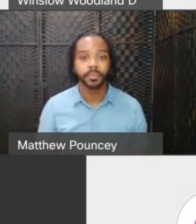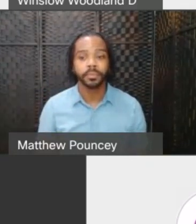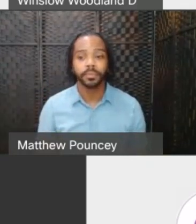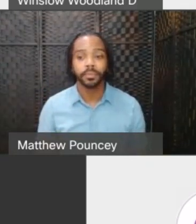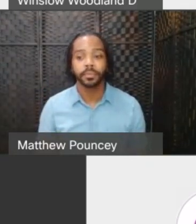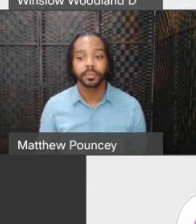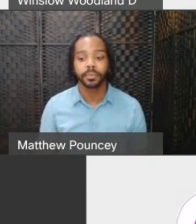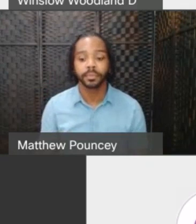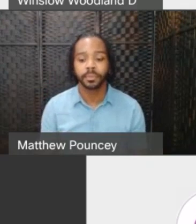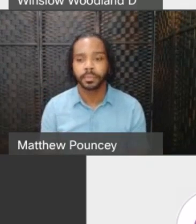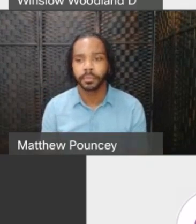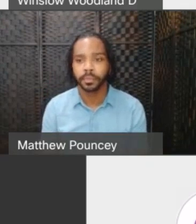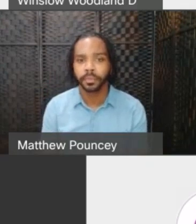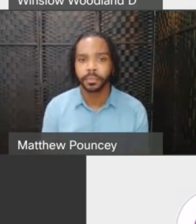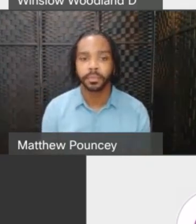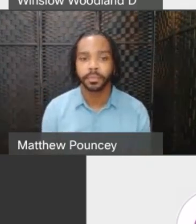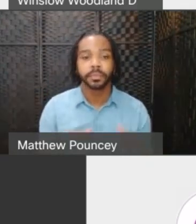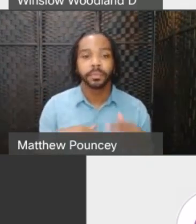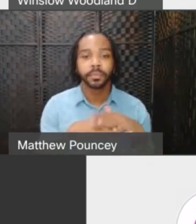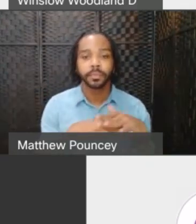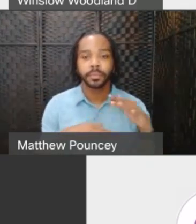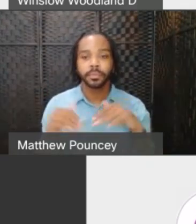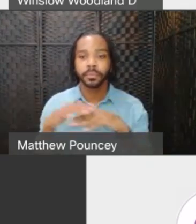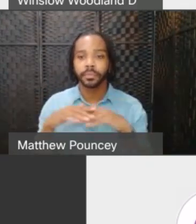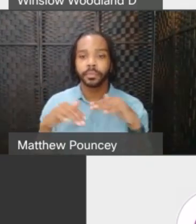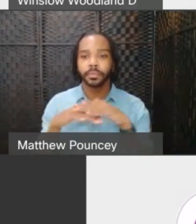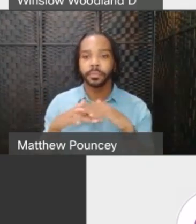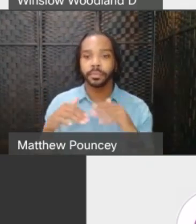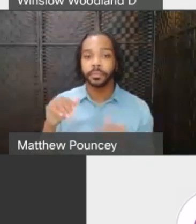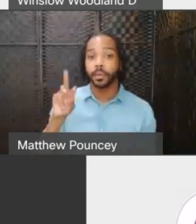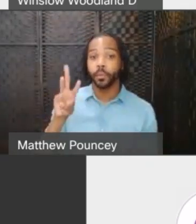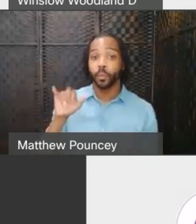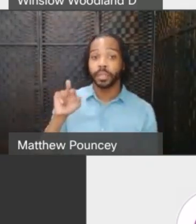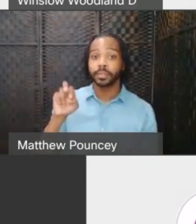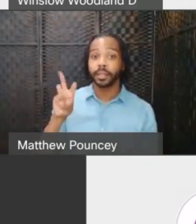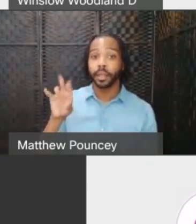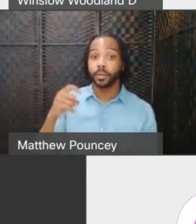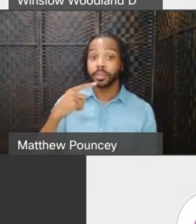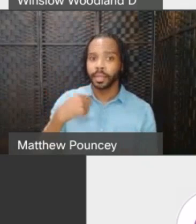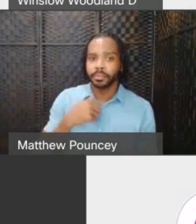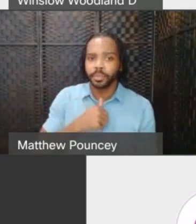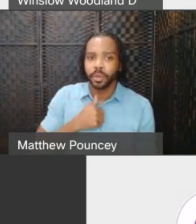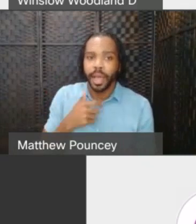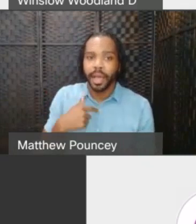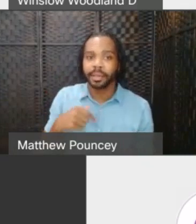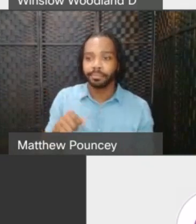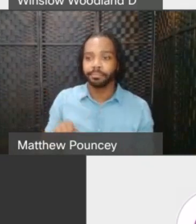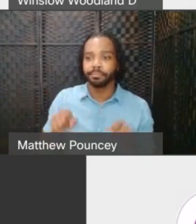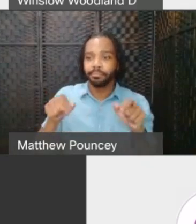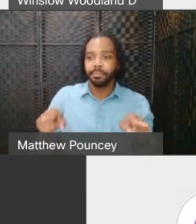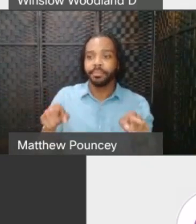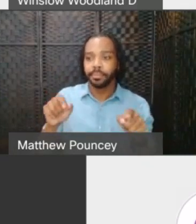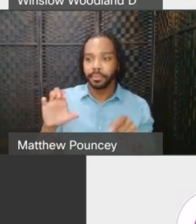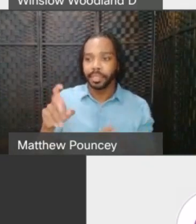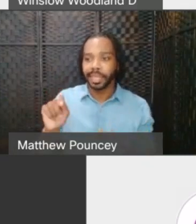It also I put it requires, in the chat. I'm sorry. I put it in the chat for people, they can download it.